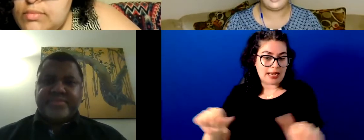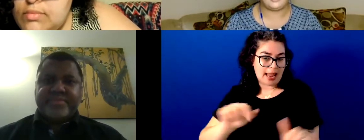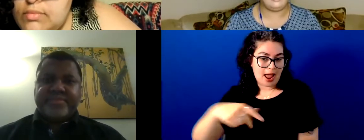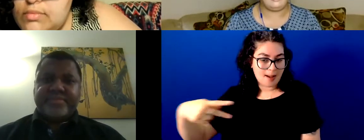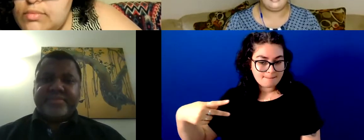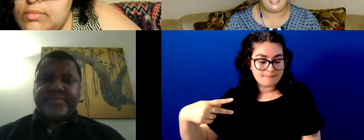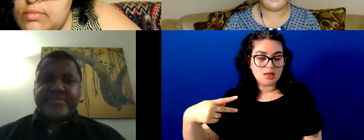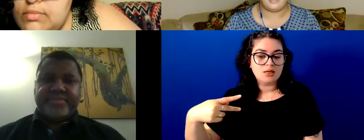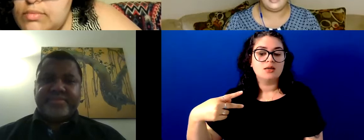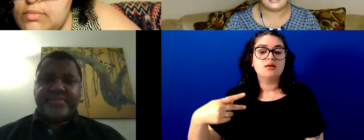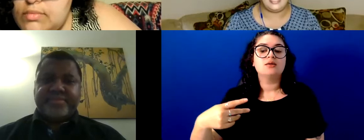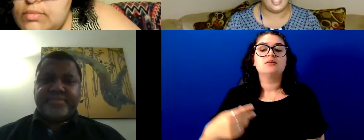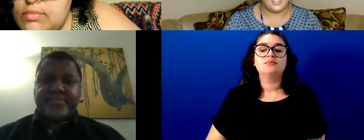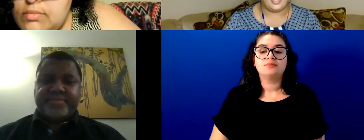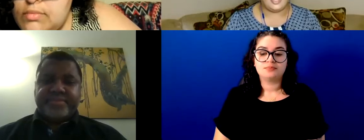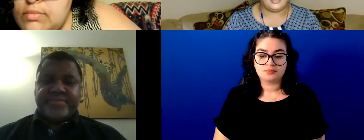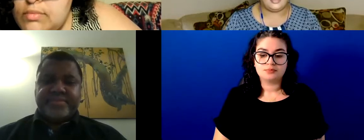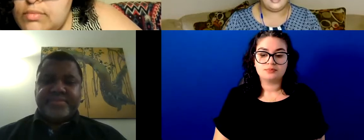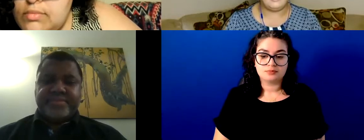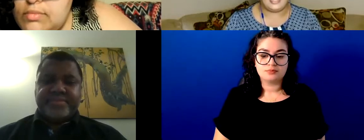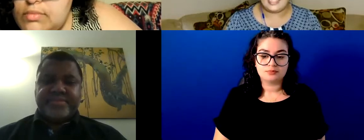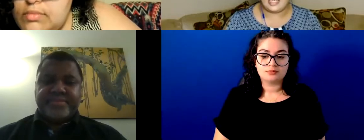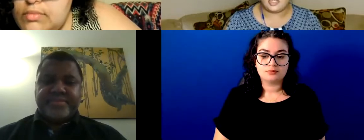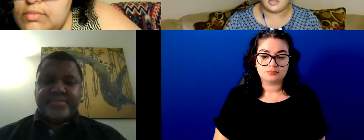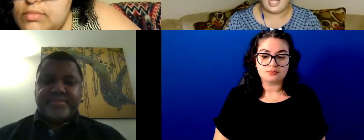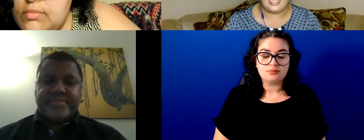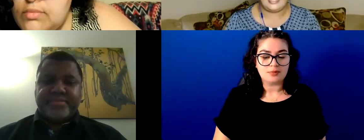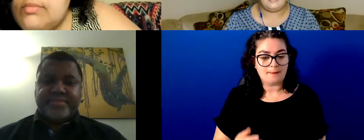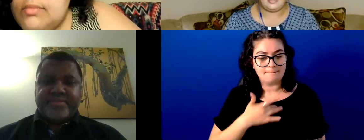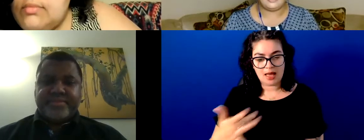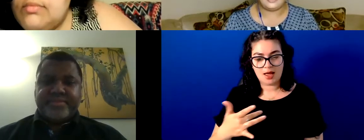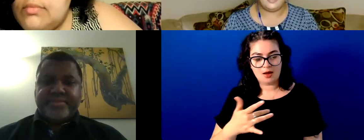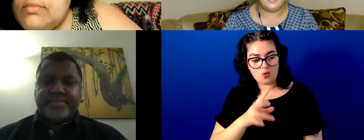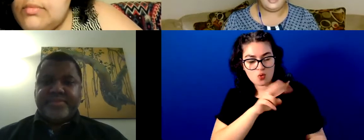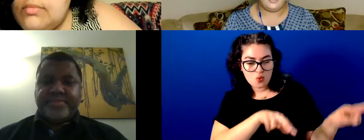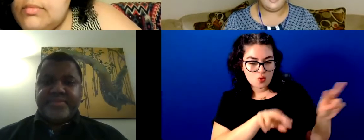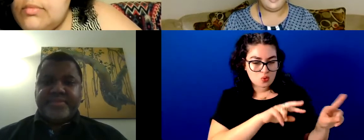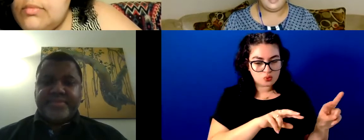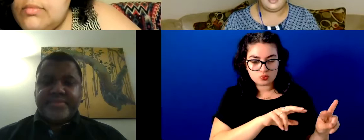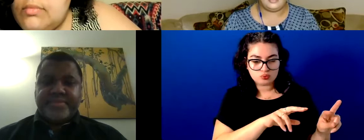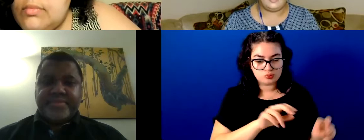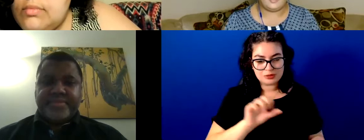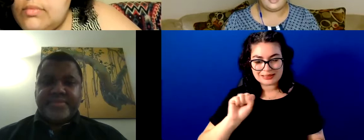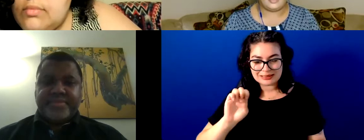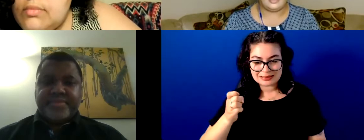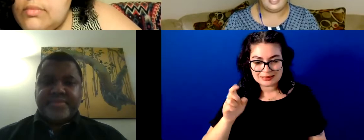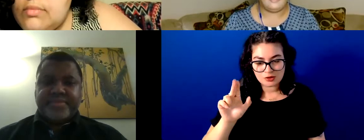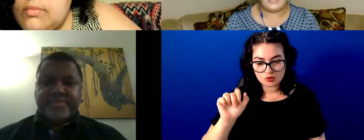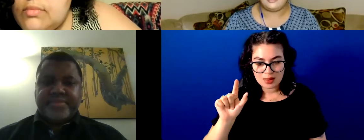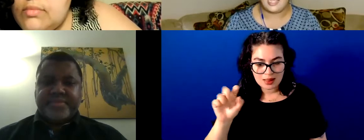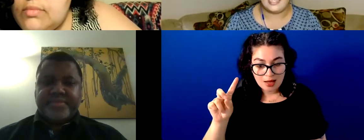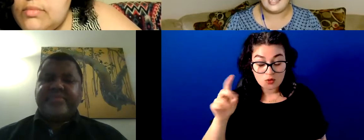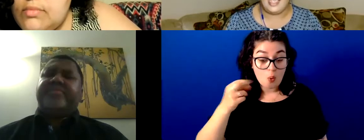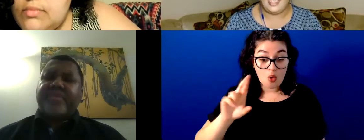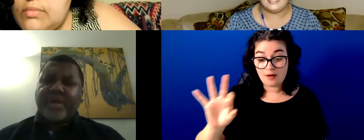anything like that. We're always like, again, sexualized, and then also, you know, or